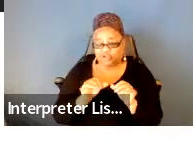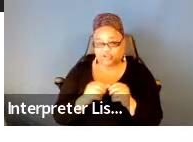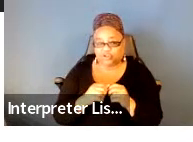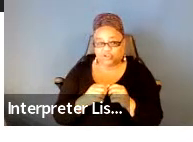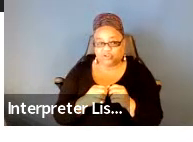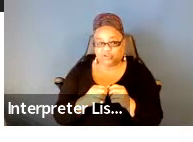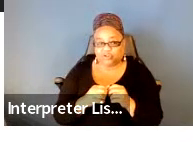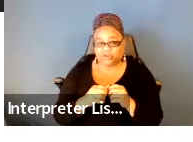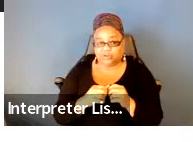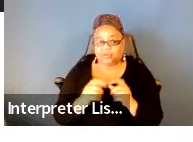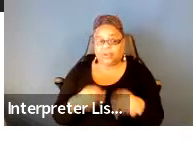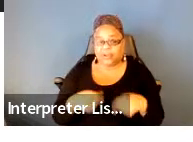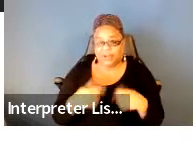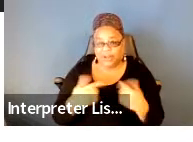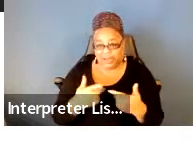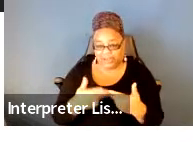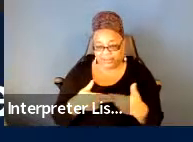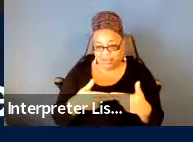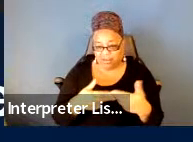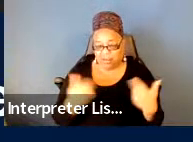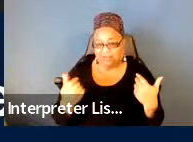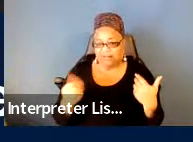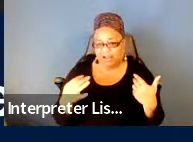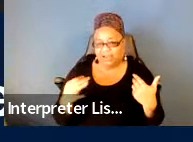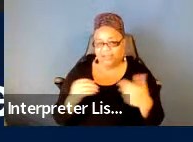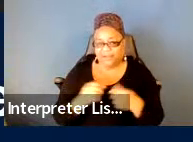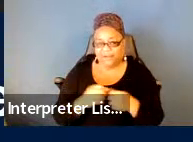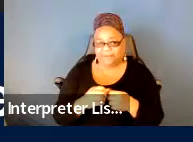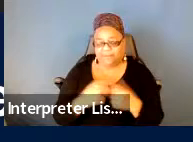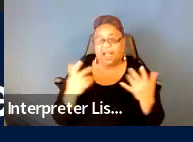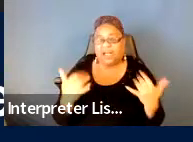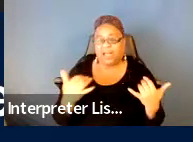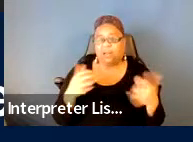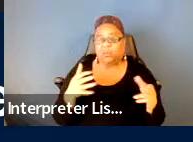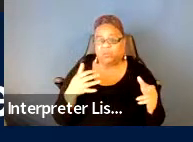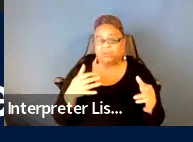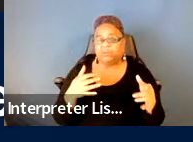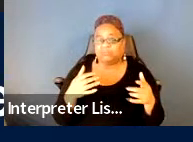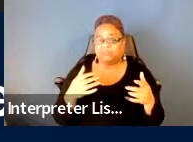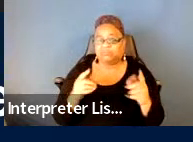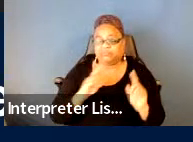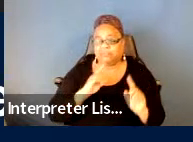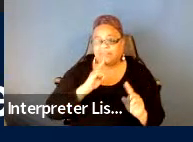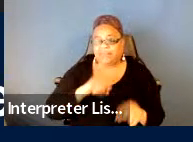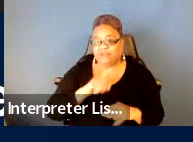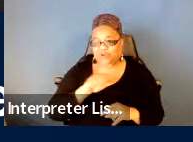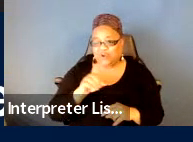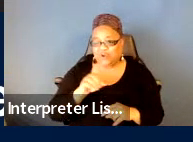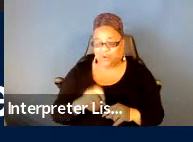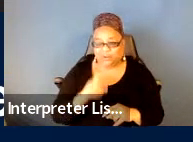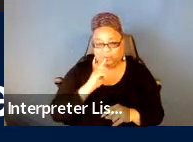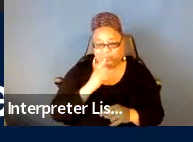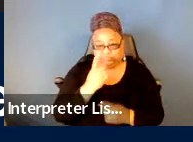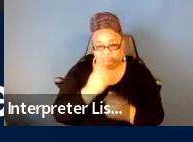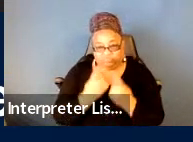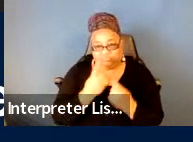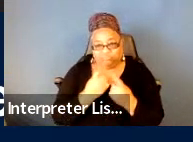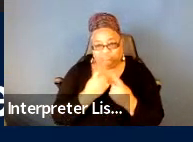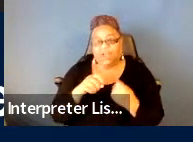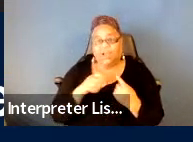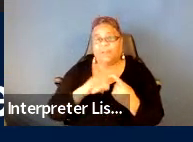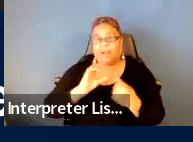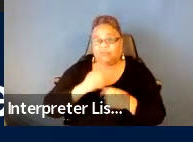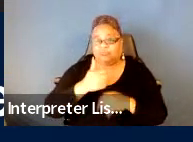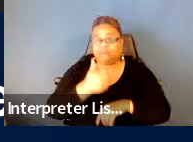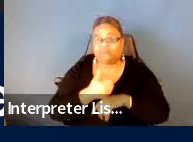Next slide, slide 19. And now we're going to get into some questions. We get a lot of questions about the location of these